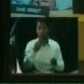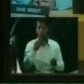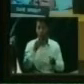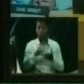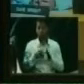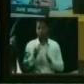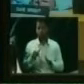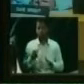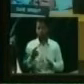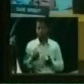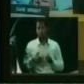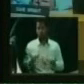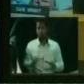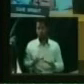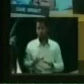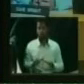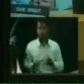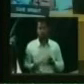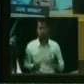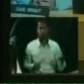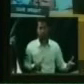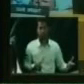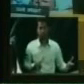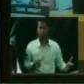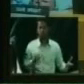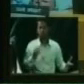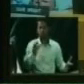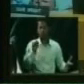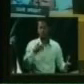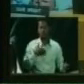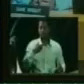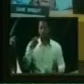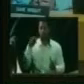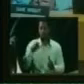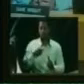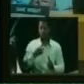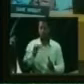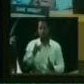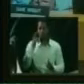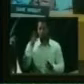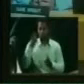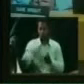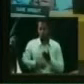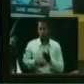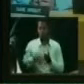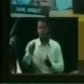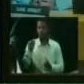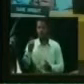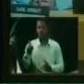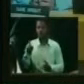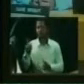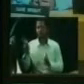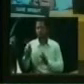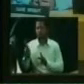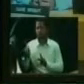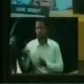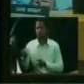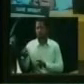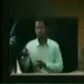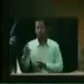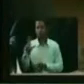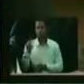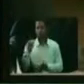doing. Commissioner McKenzie. Yeah, that was my point. This is going to cost the taxpayers $30,000 at this